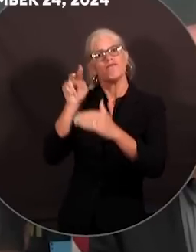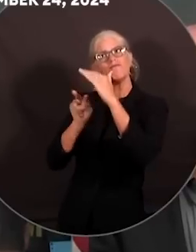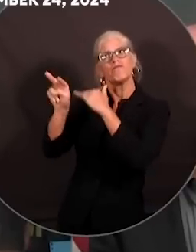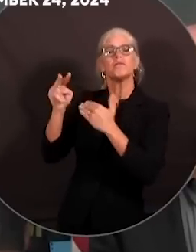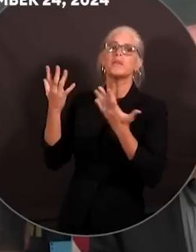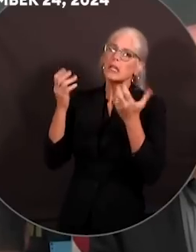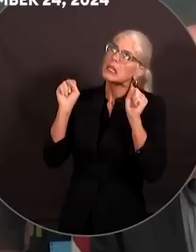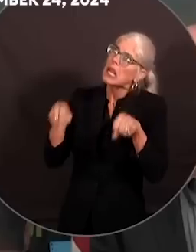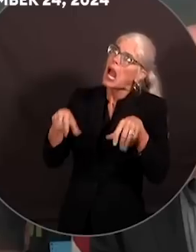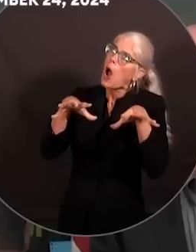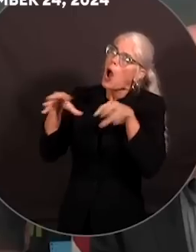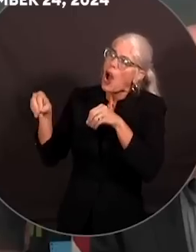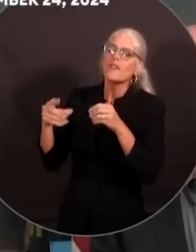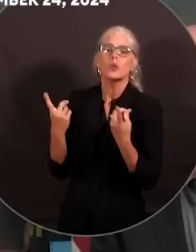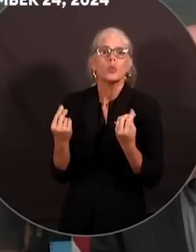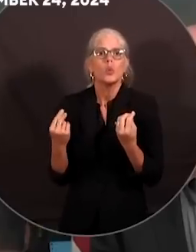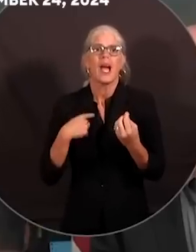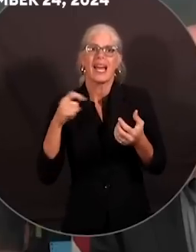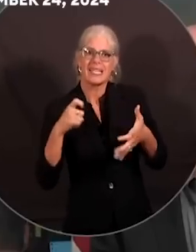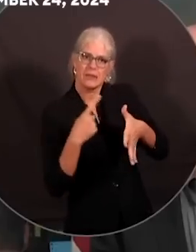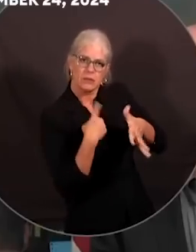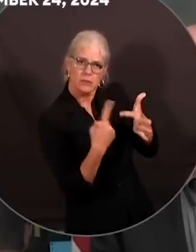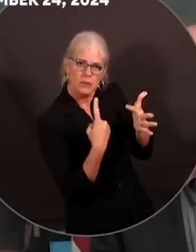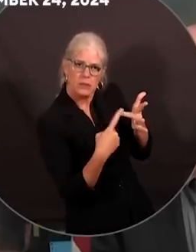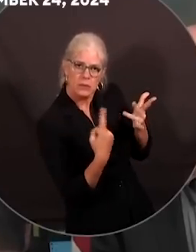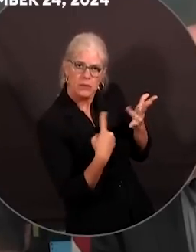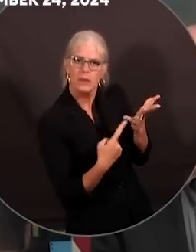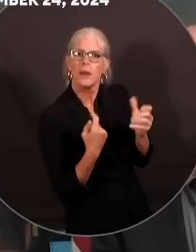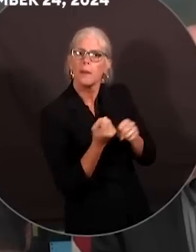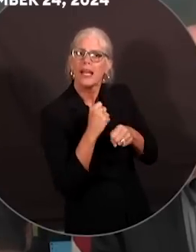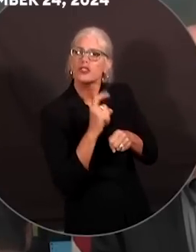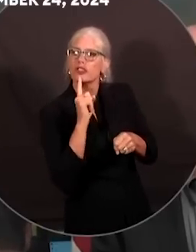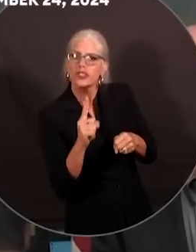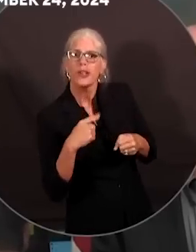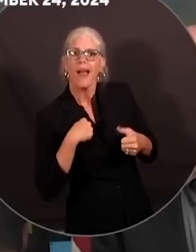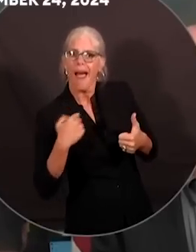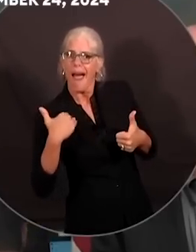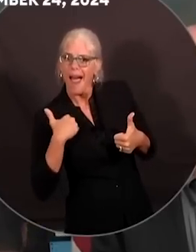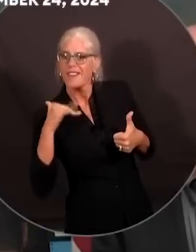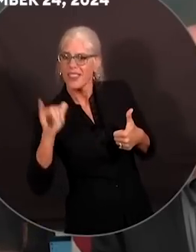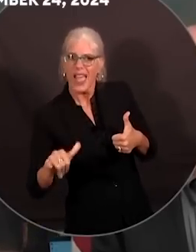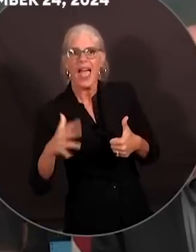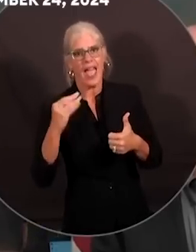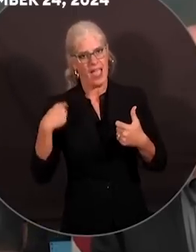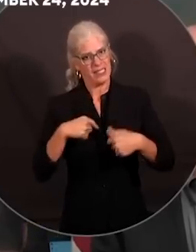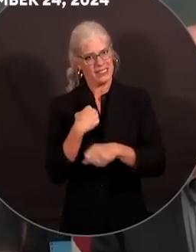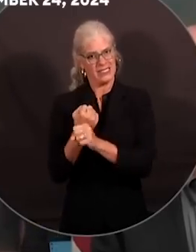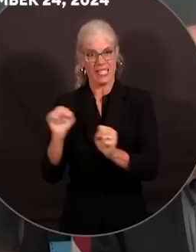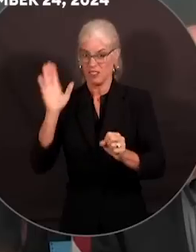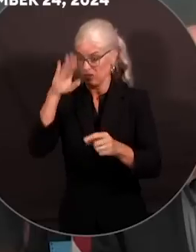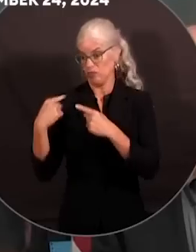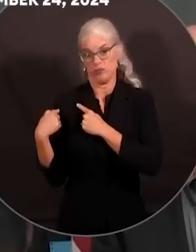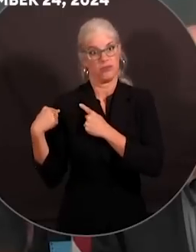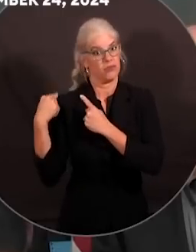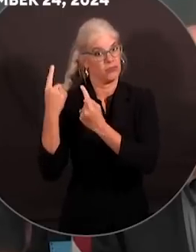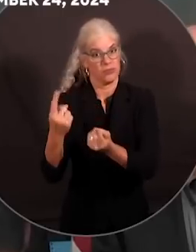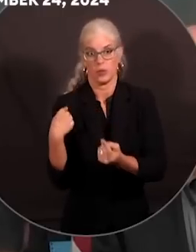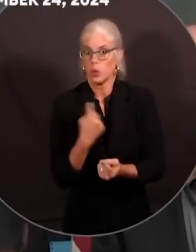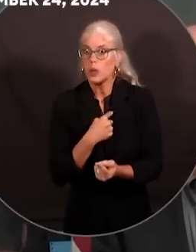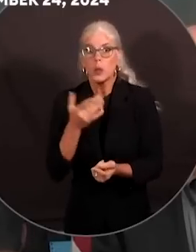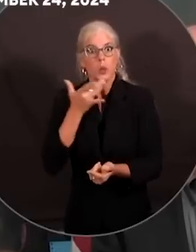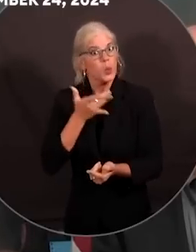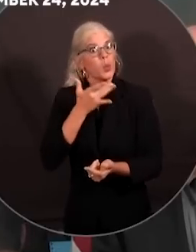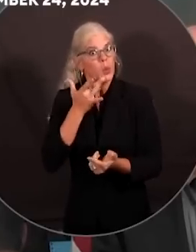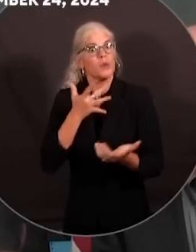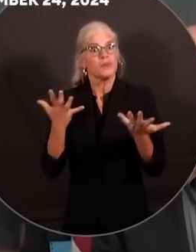in place to be able to ride that out. We've been fortunate in Florida that we have a culture here where we